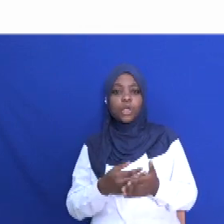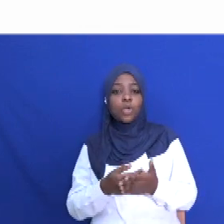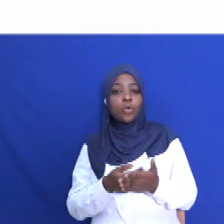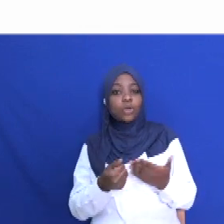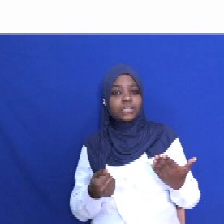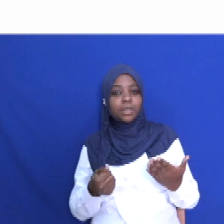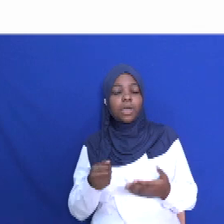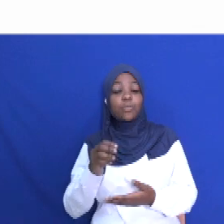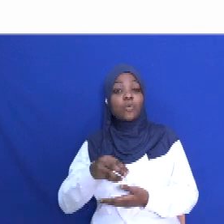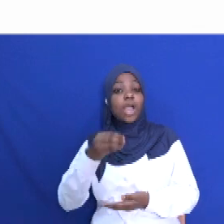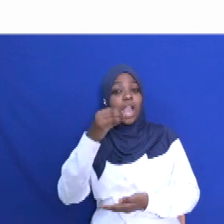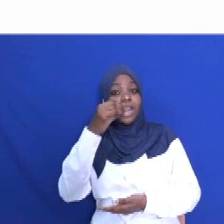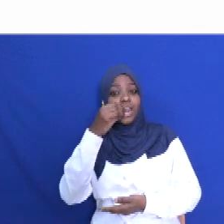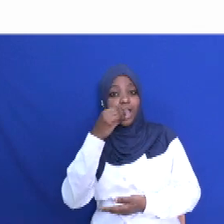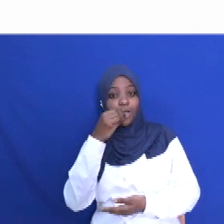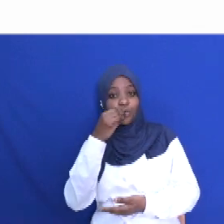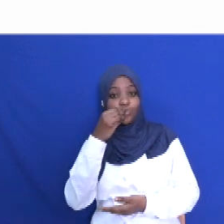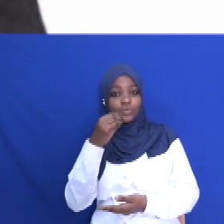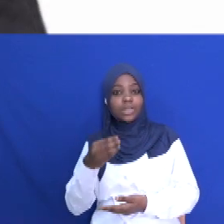only plants.